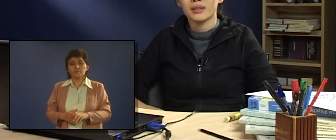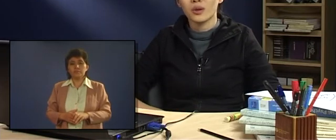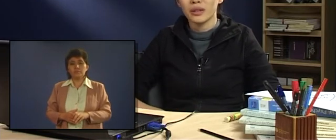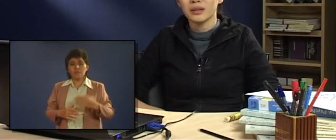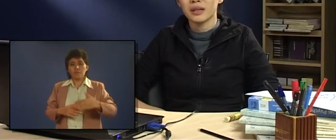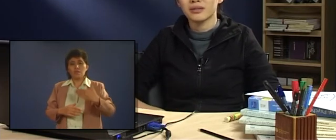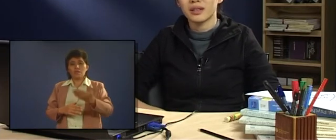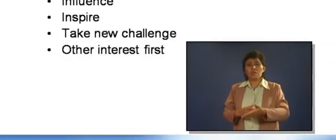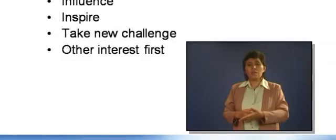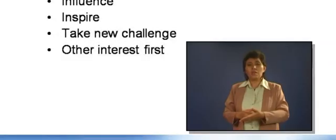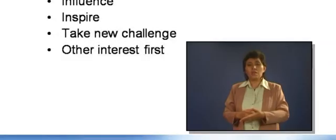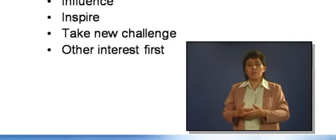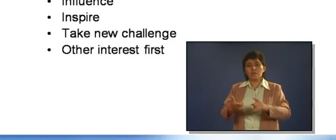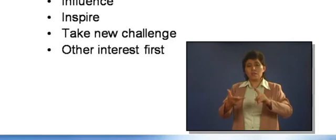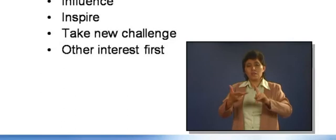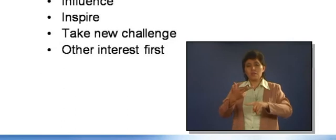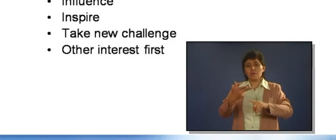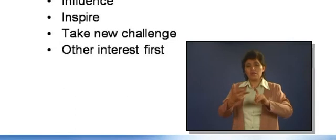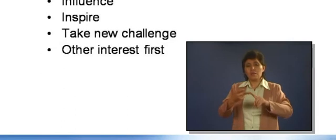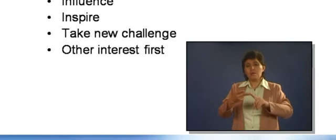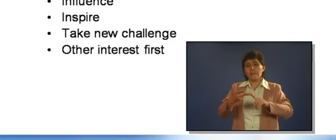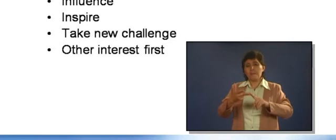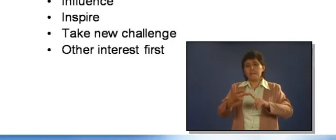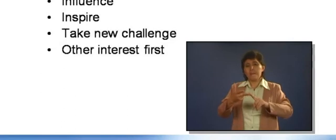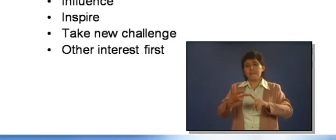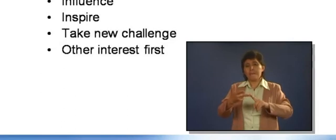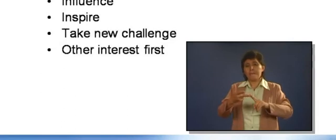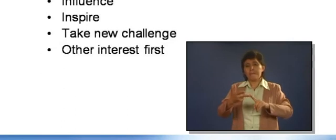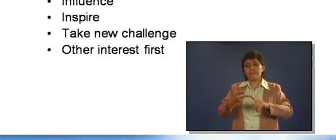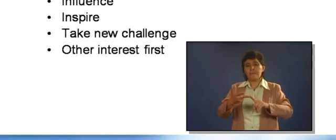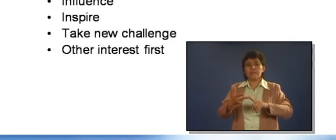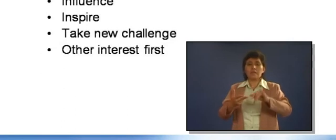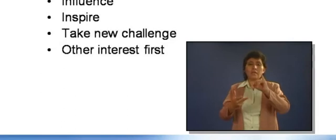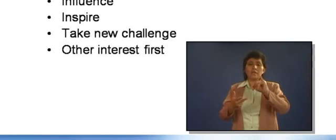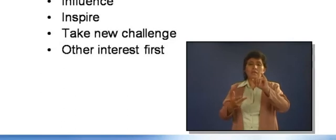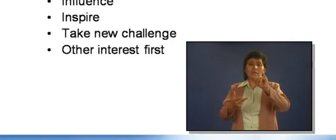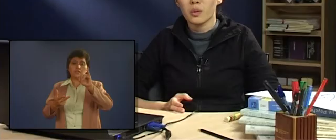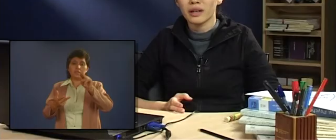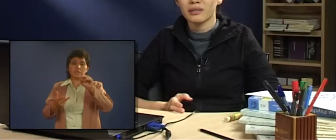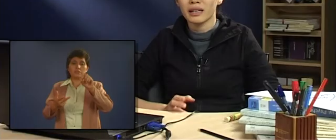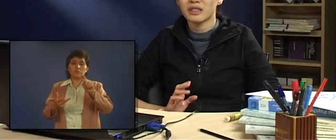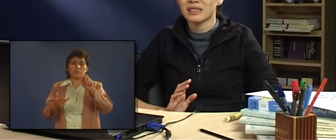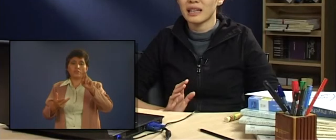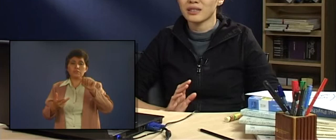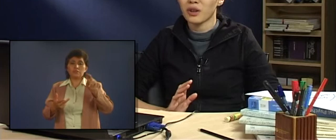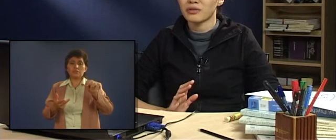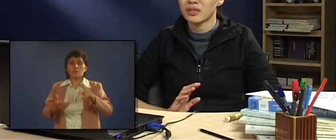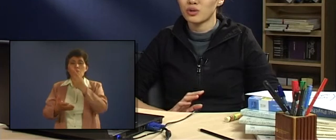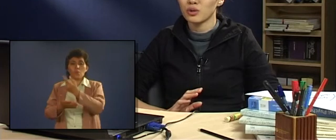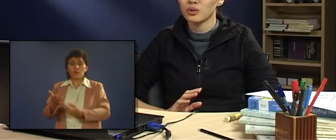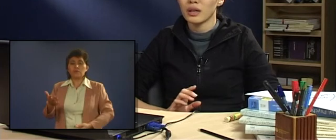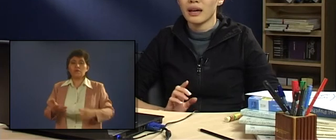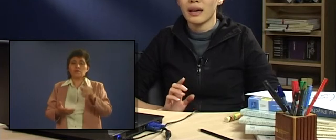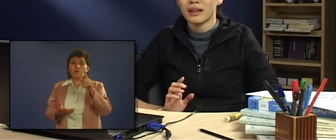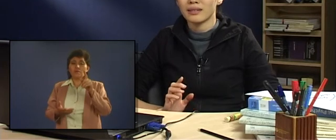they talking about then it's the transformational and charismatic leaders what we require right now is less of